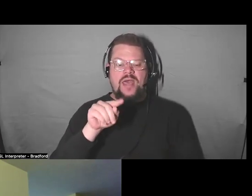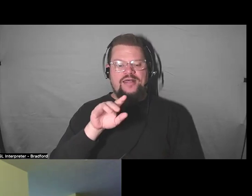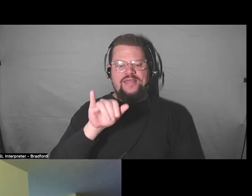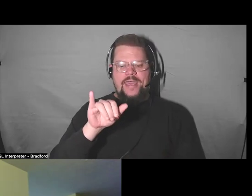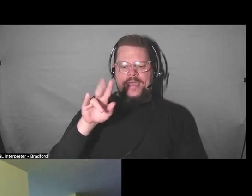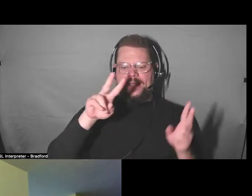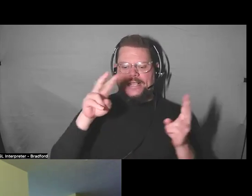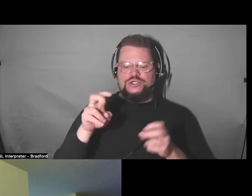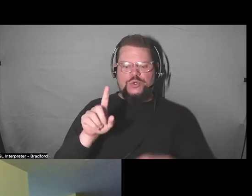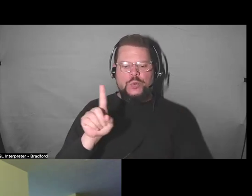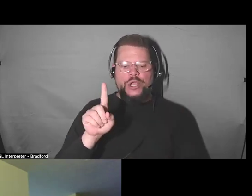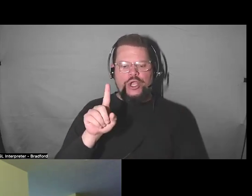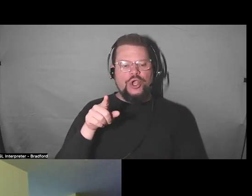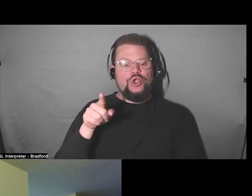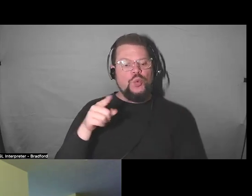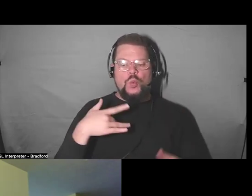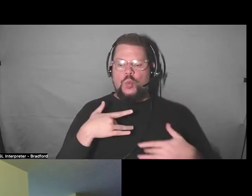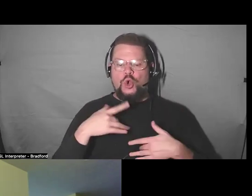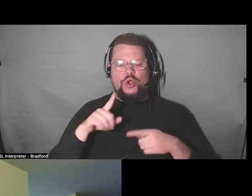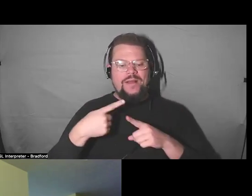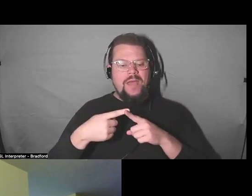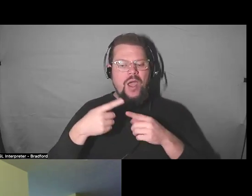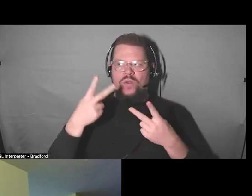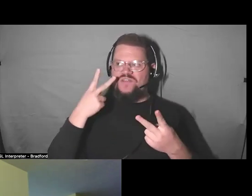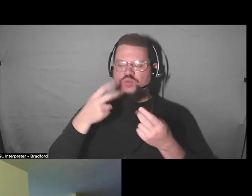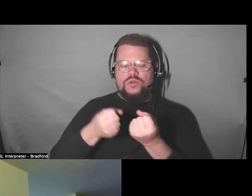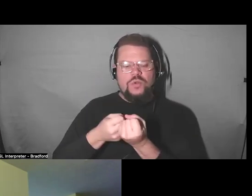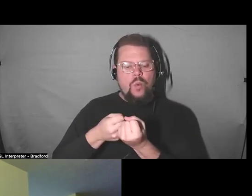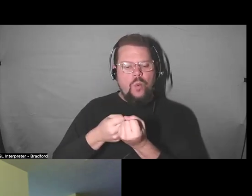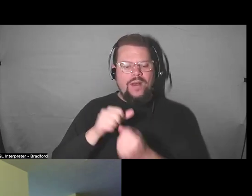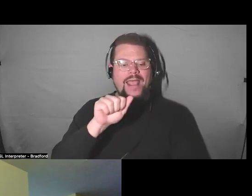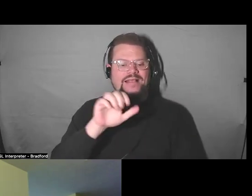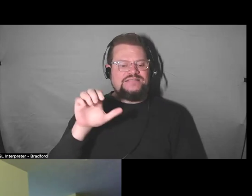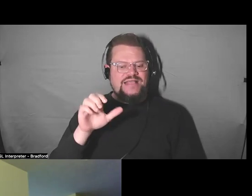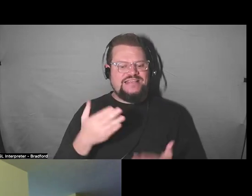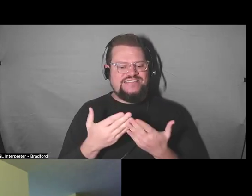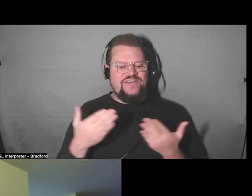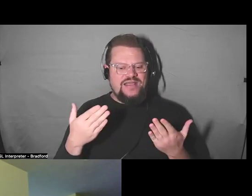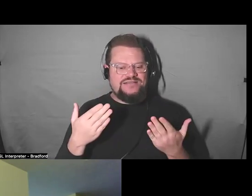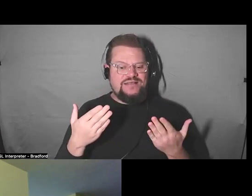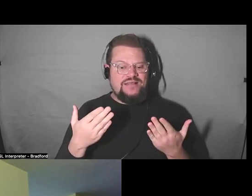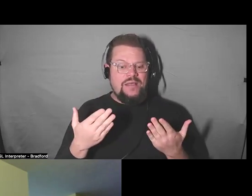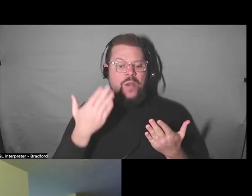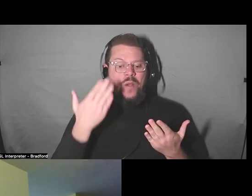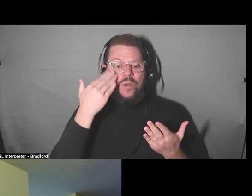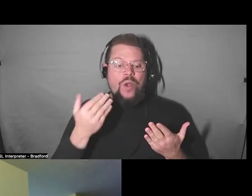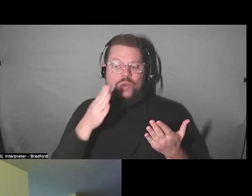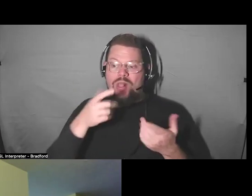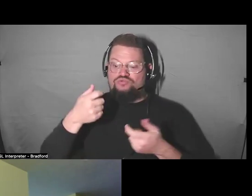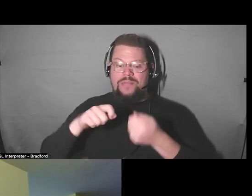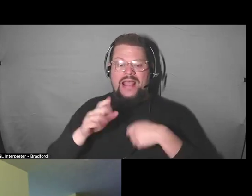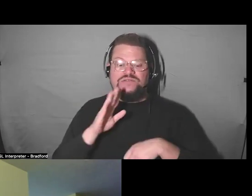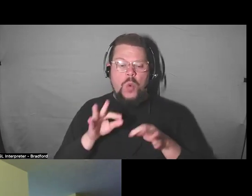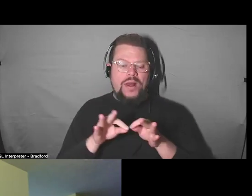of being worried about visual supports or an AAC device because it might replace spoken language, I think